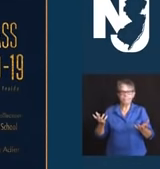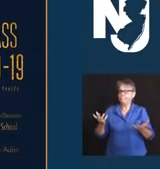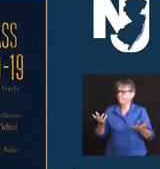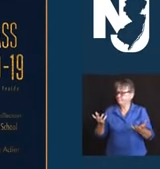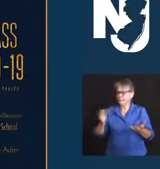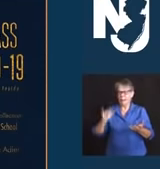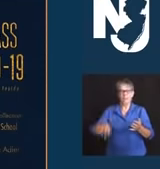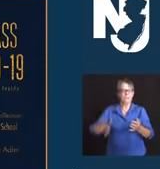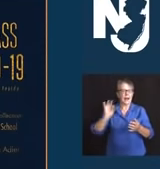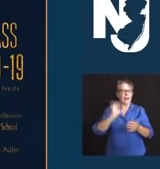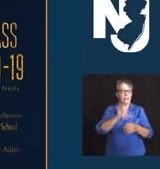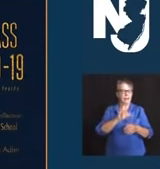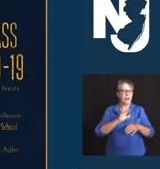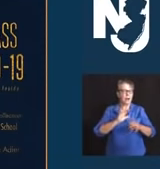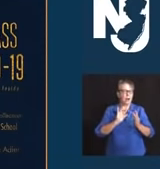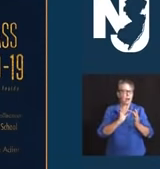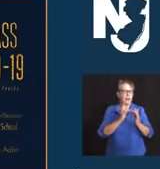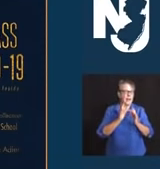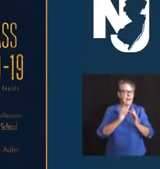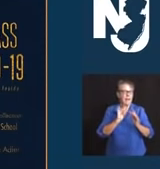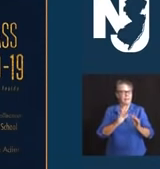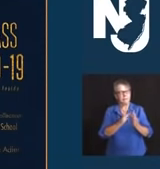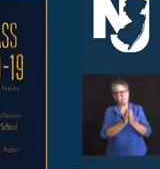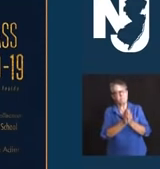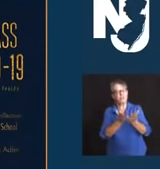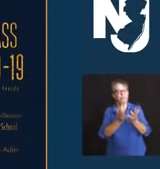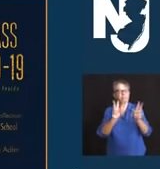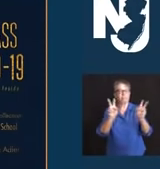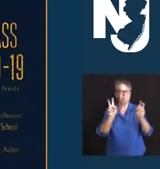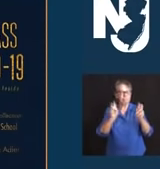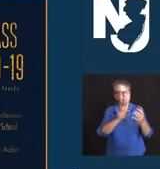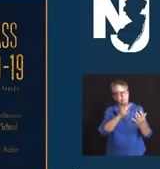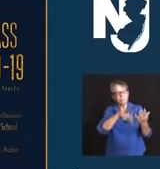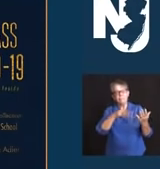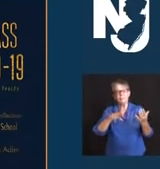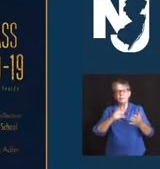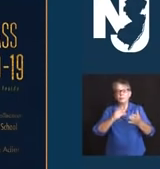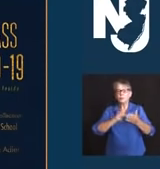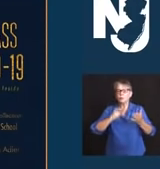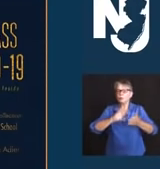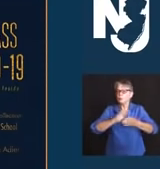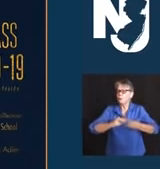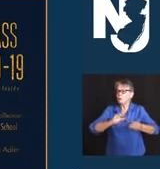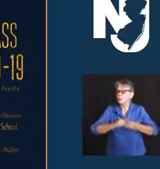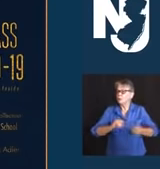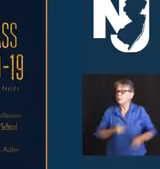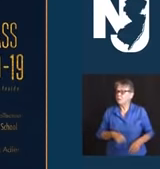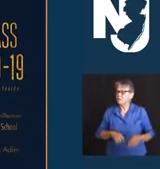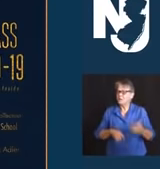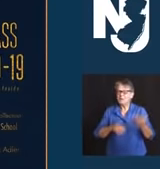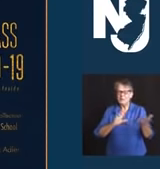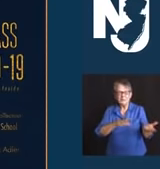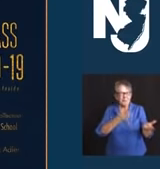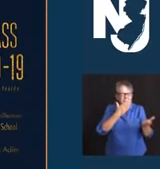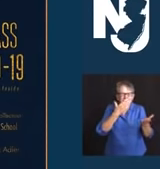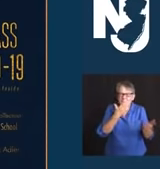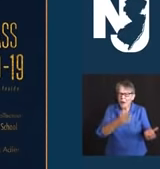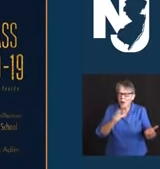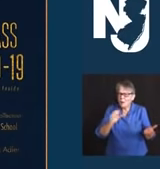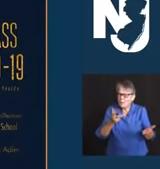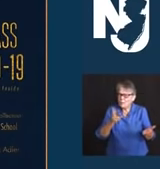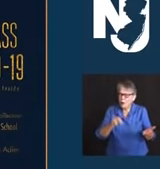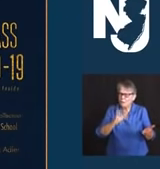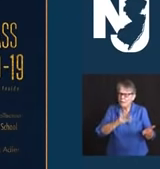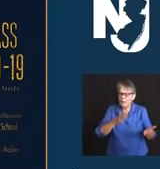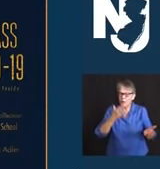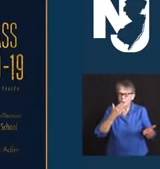model educator. I wish you and everyone at Cliffside Park High a great start to your school year, and I hope you're able to